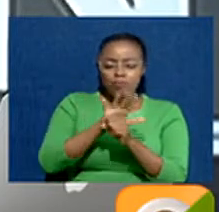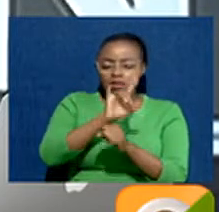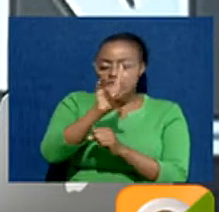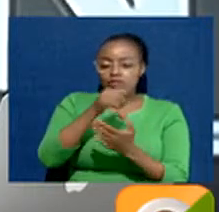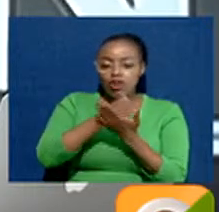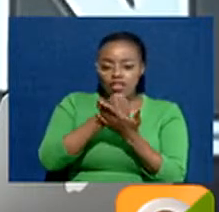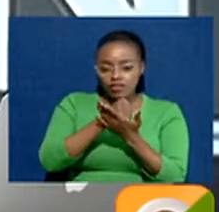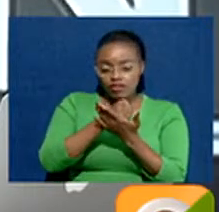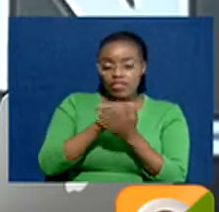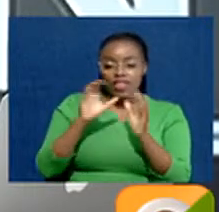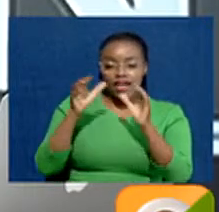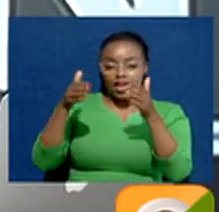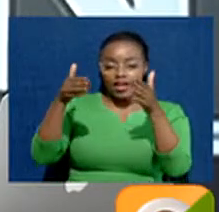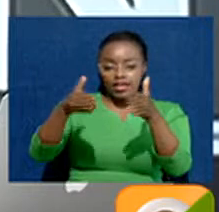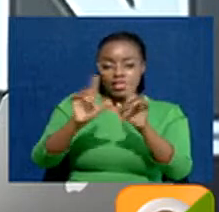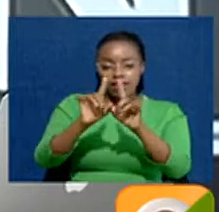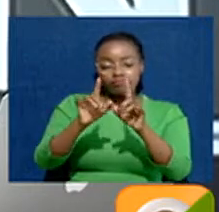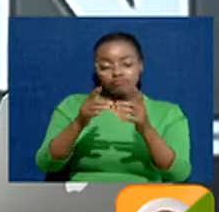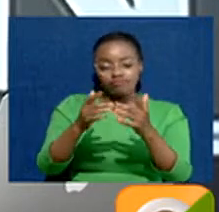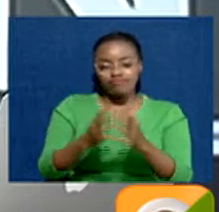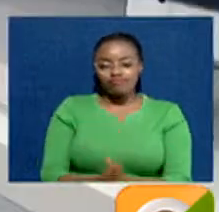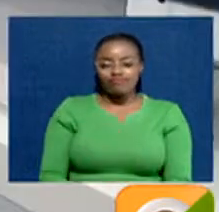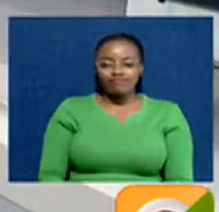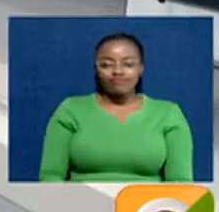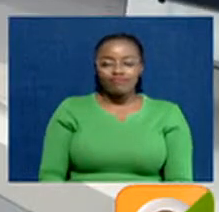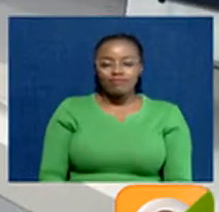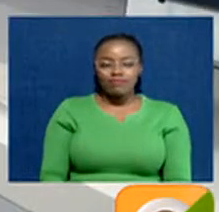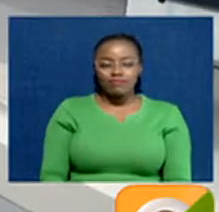gang is here.